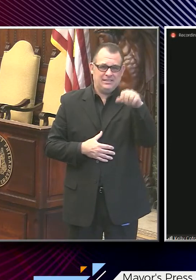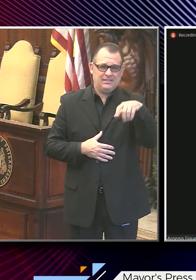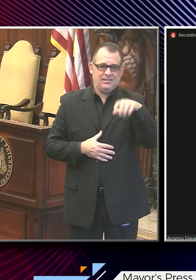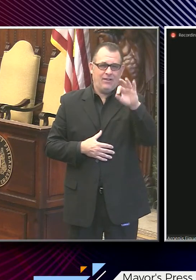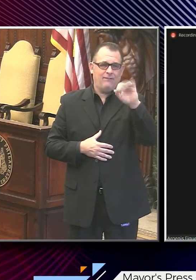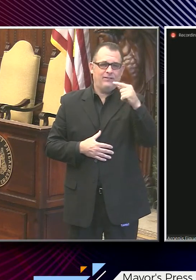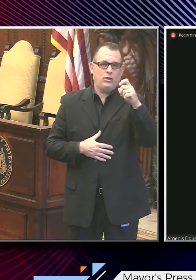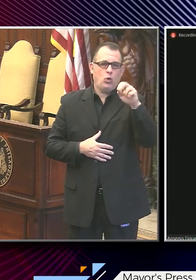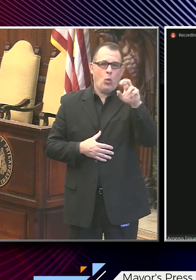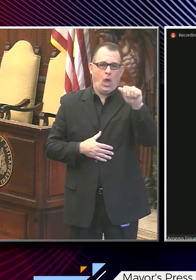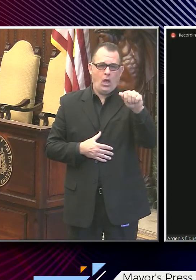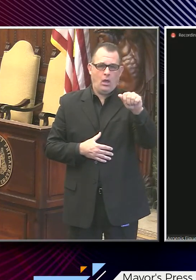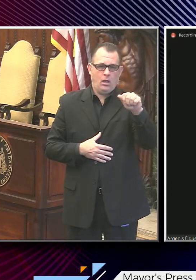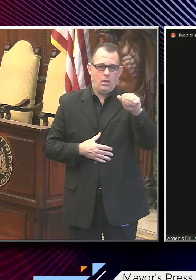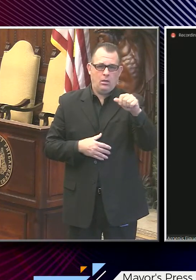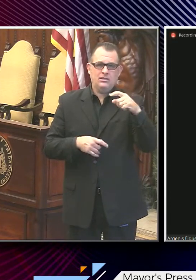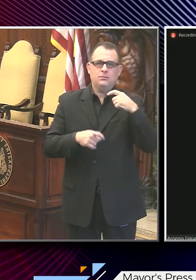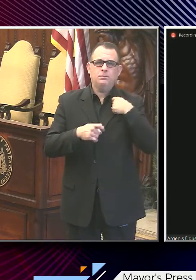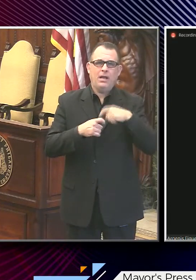Buenas tardes.